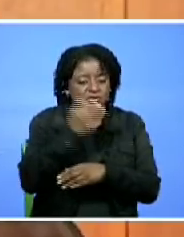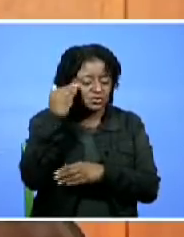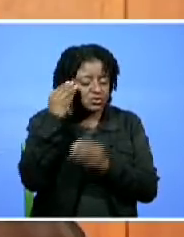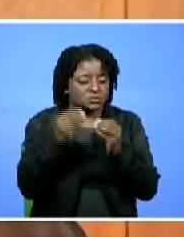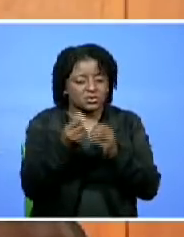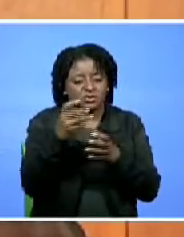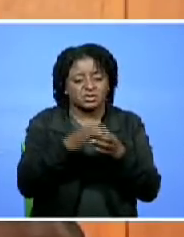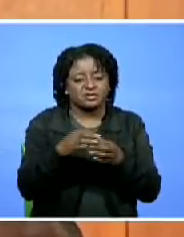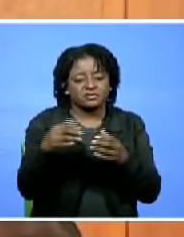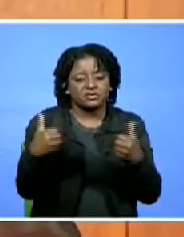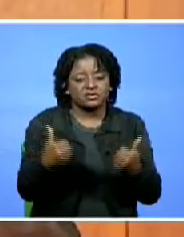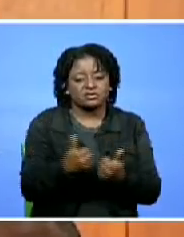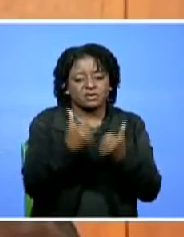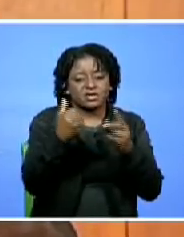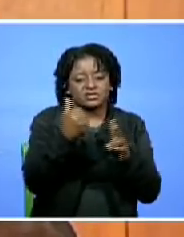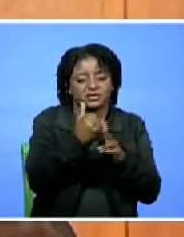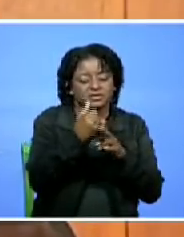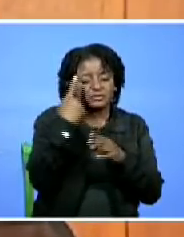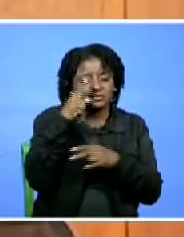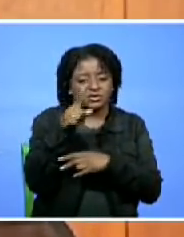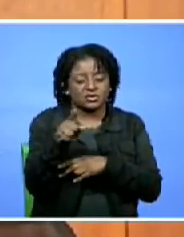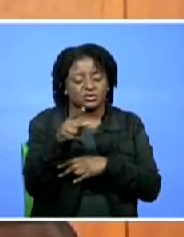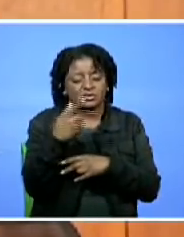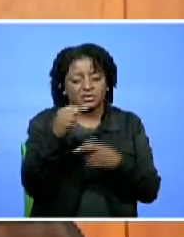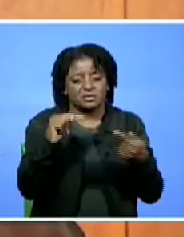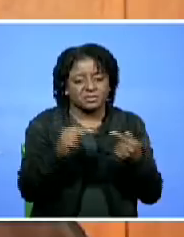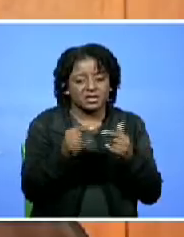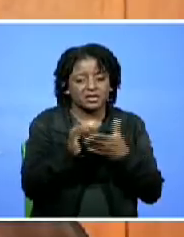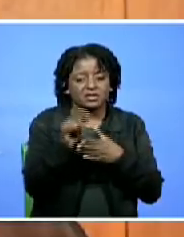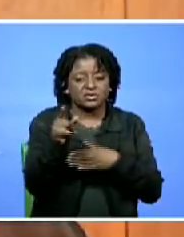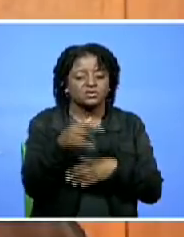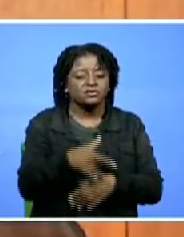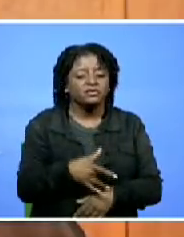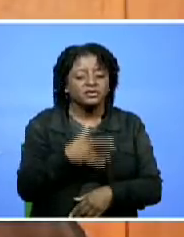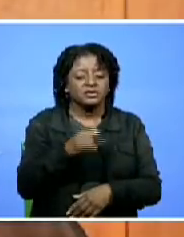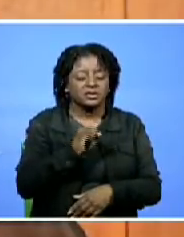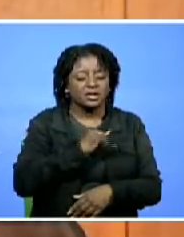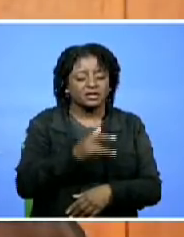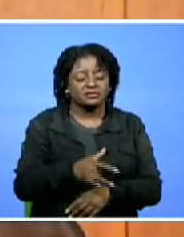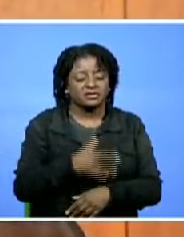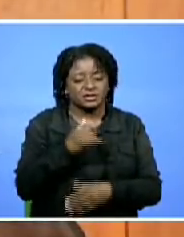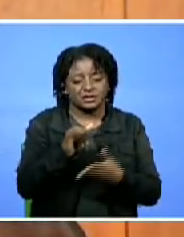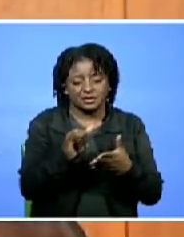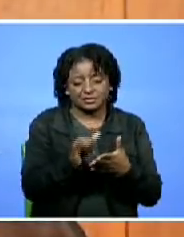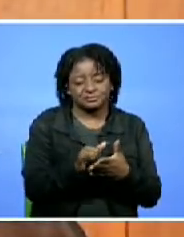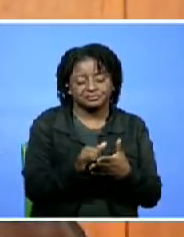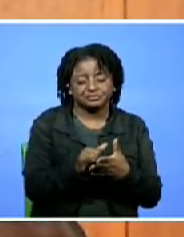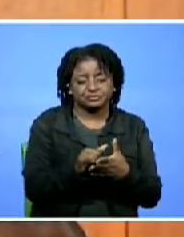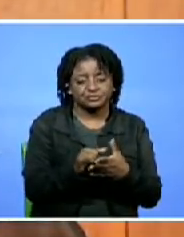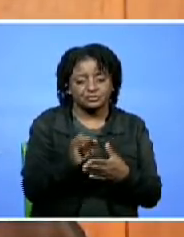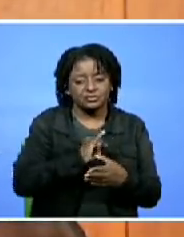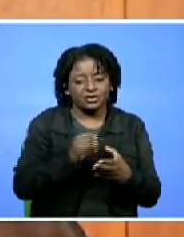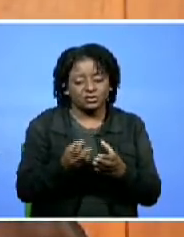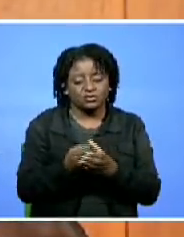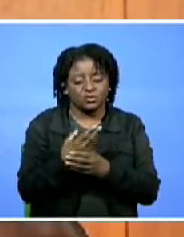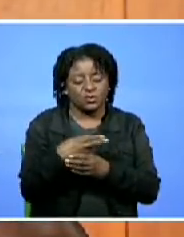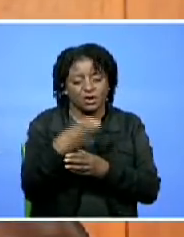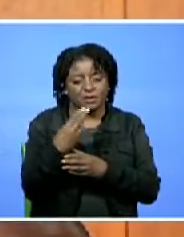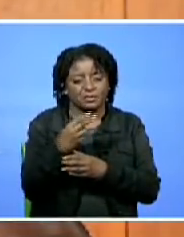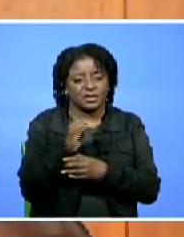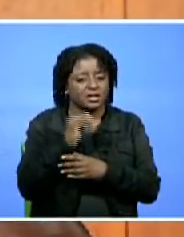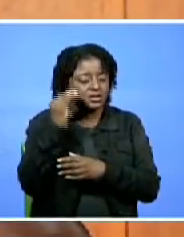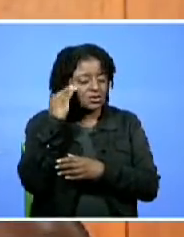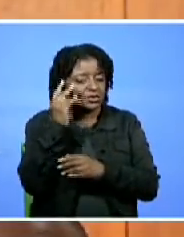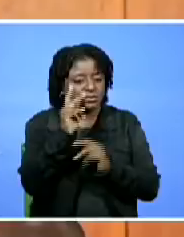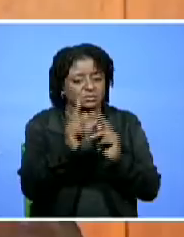you, because the pain that you feel, I feel that. I grew up and I